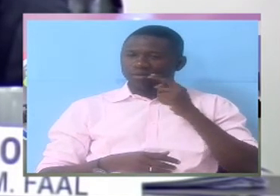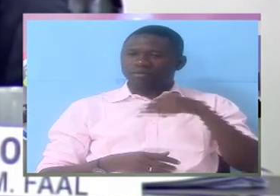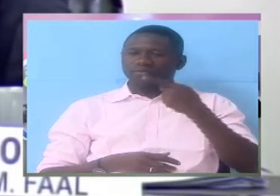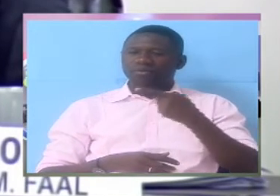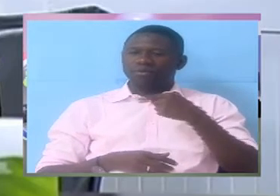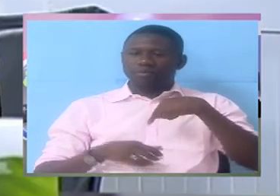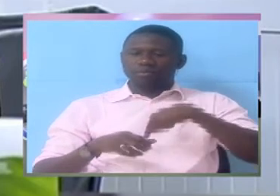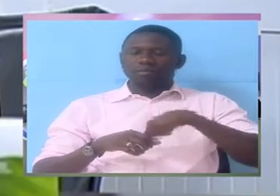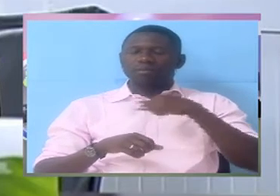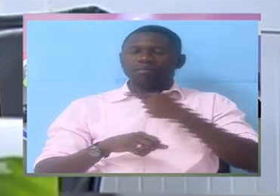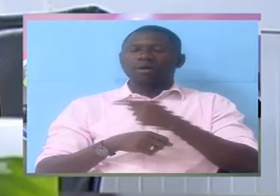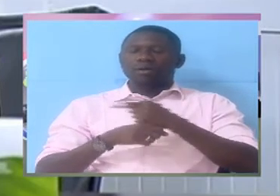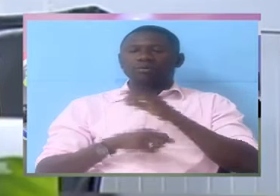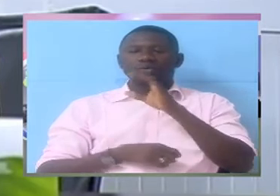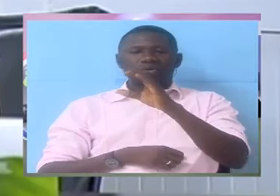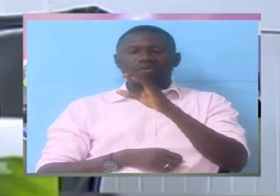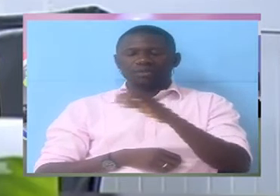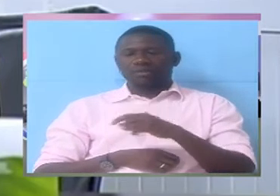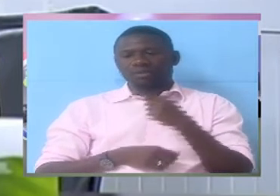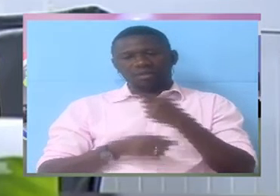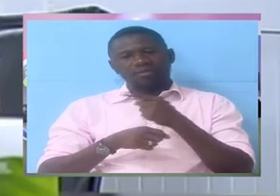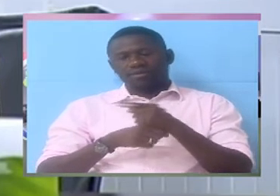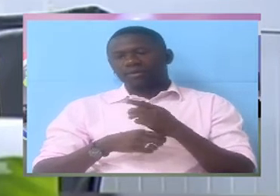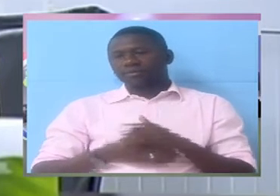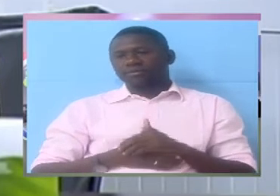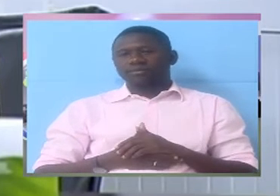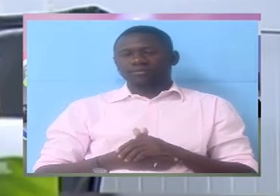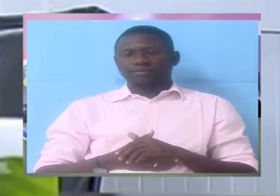So definitely bar na bankoyen.